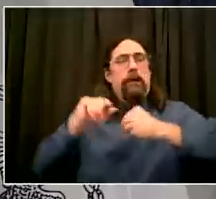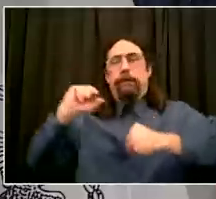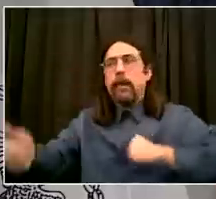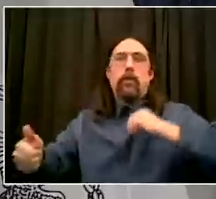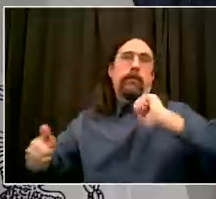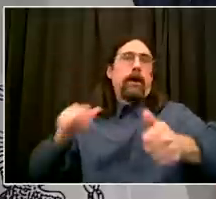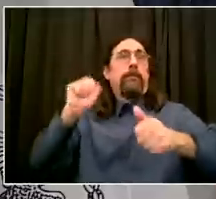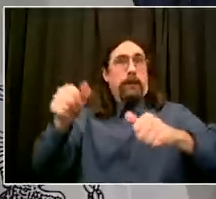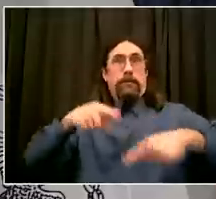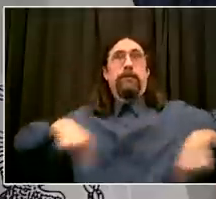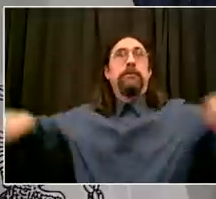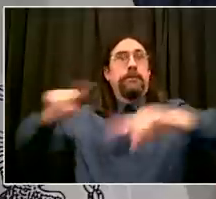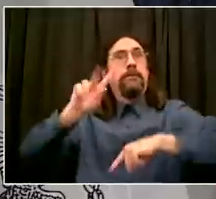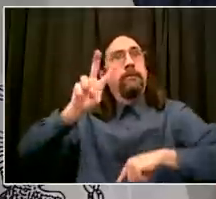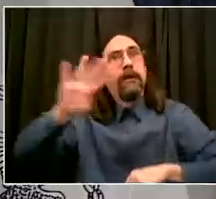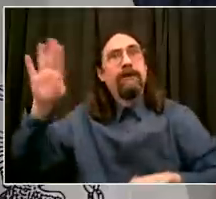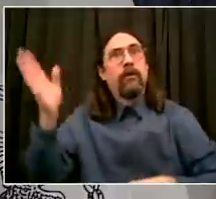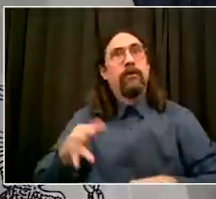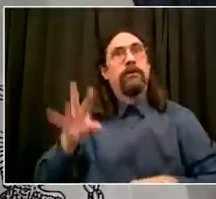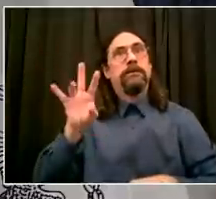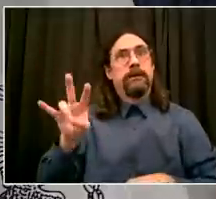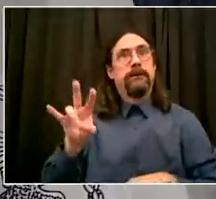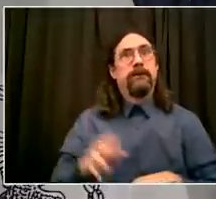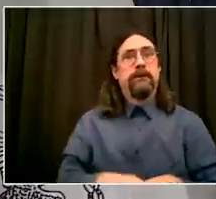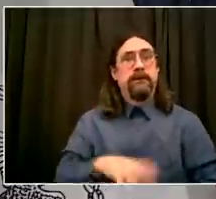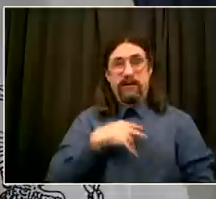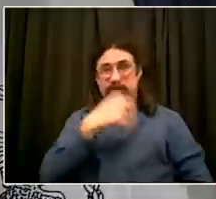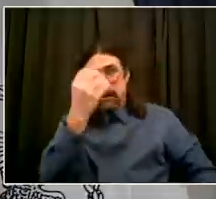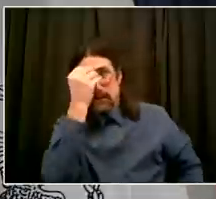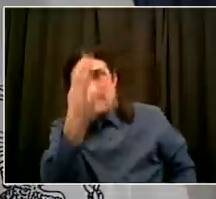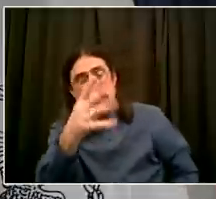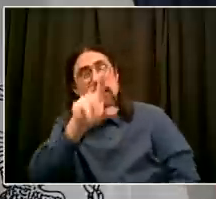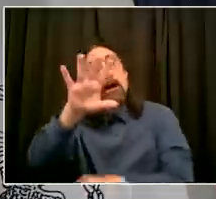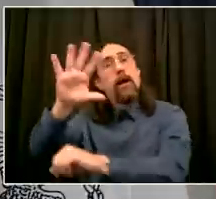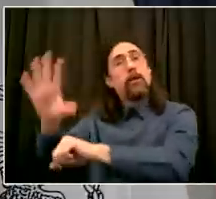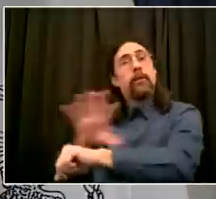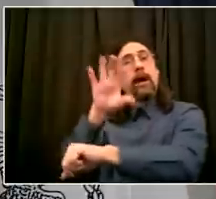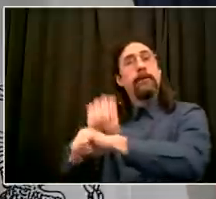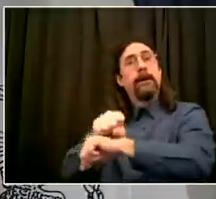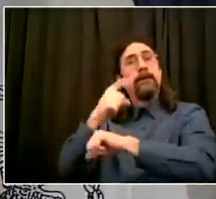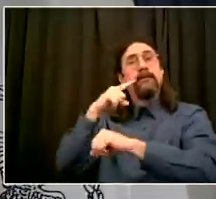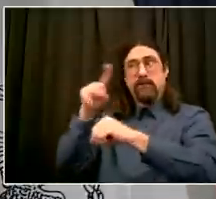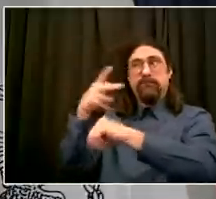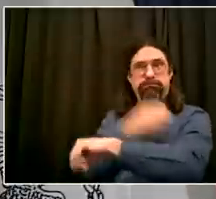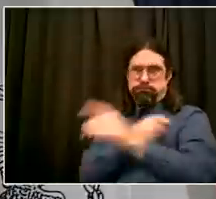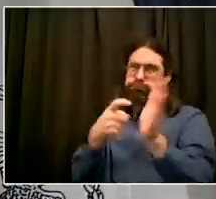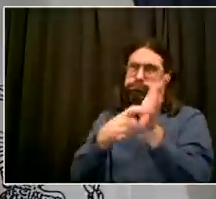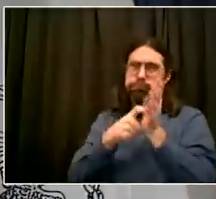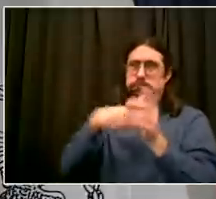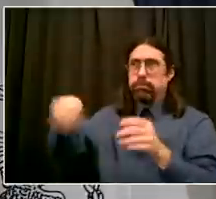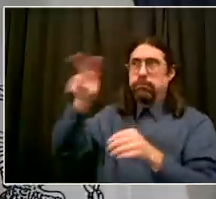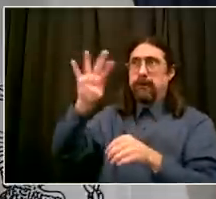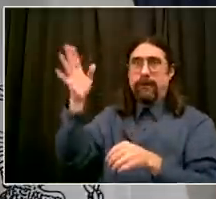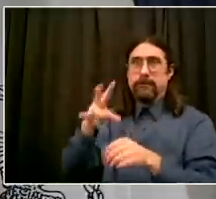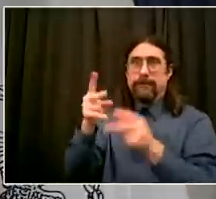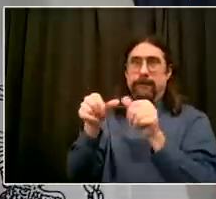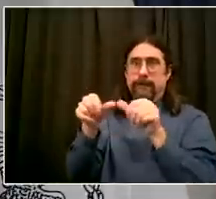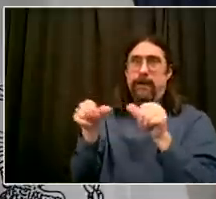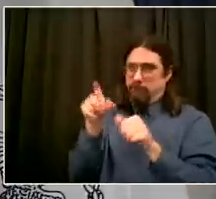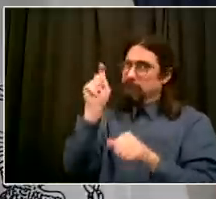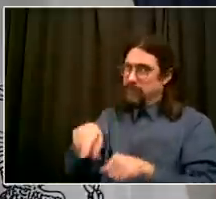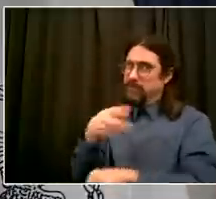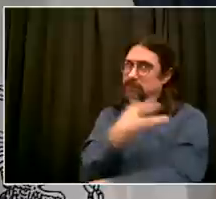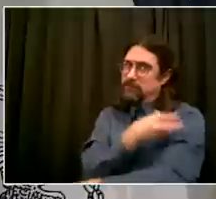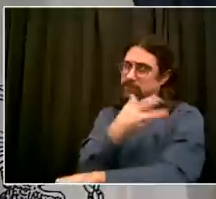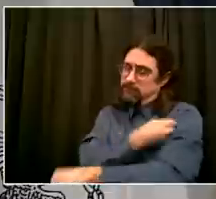want it? Is it working for them? Well, people are voting with their feet. They're taking those appointments, and the sites are filling all the time. Dr. Long.